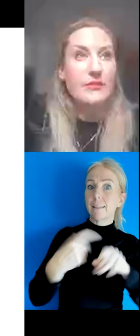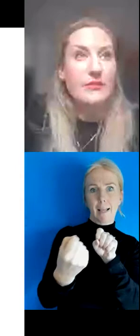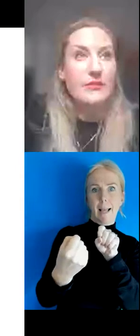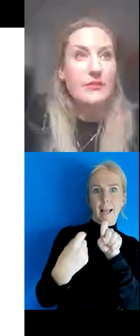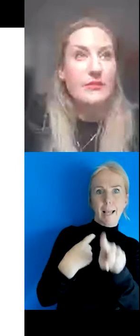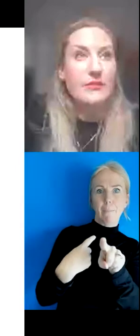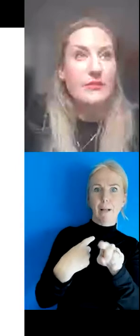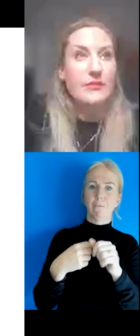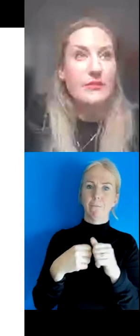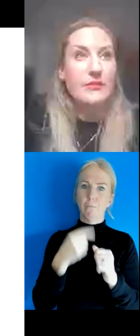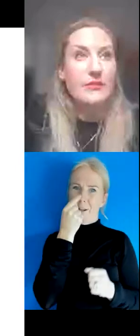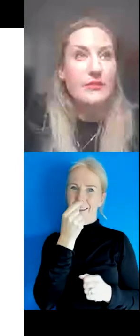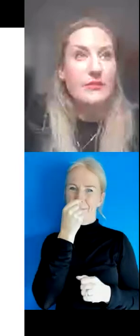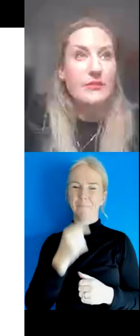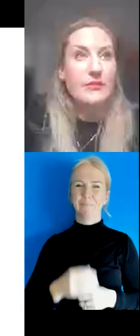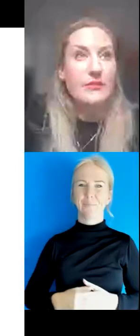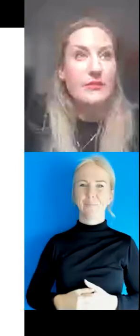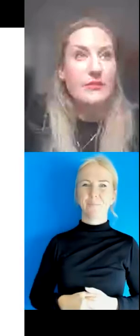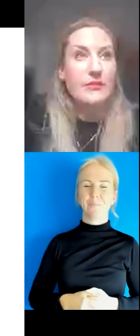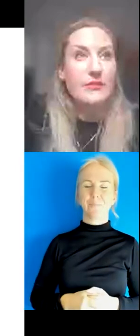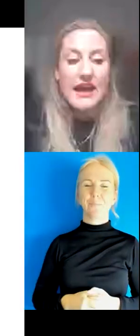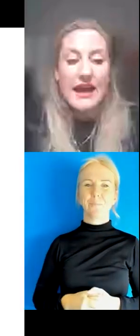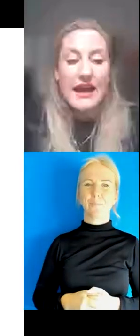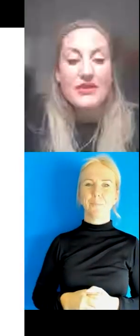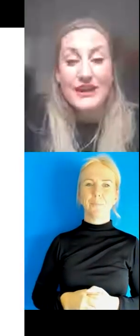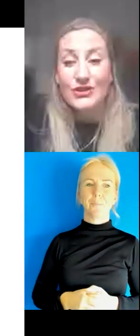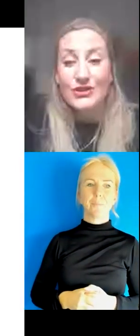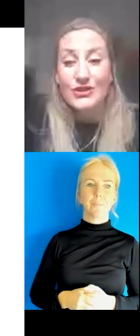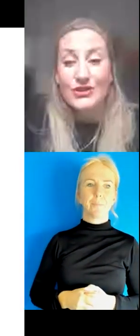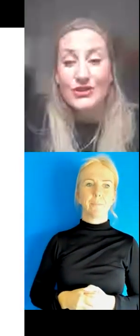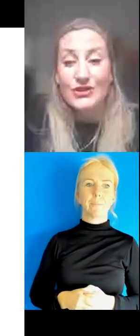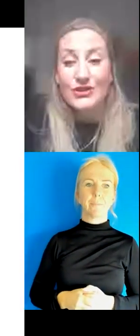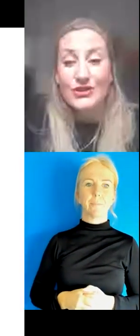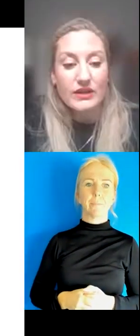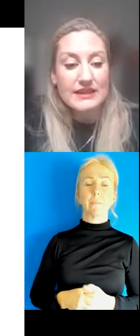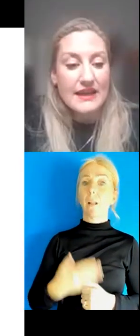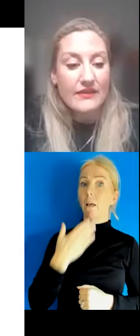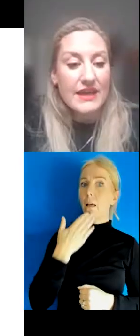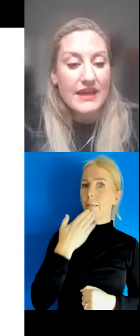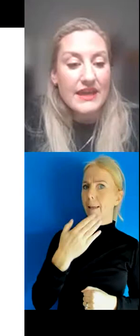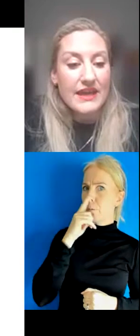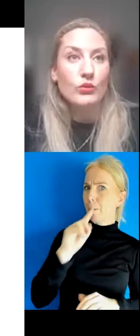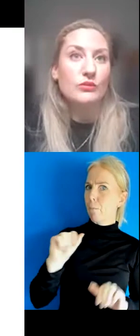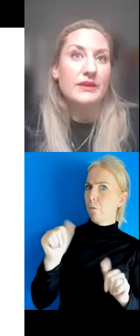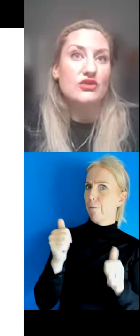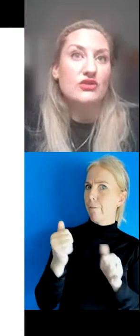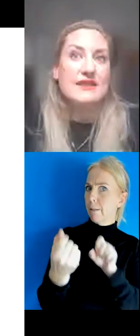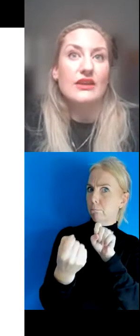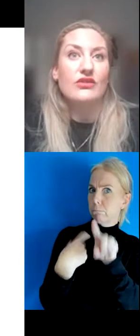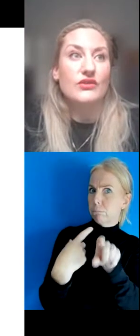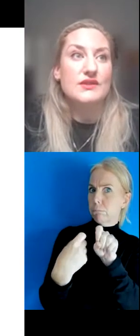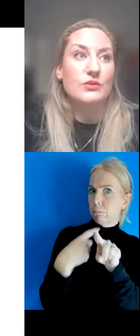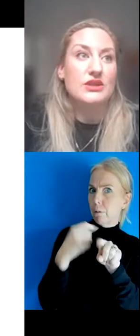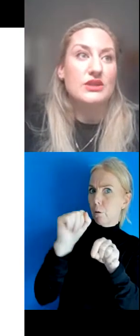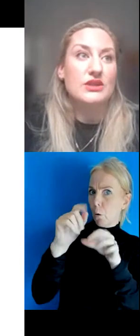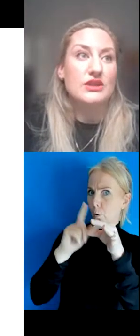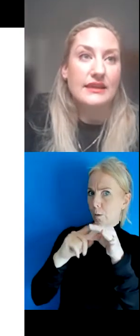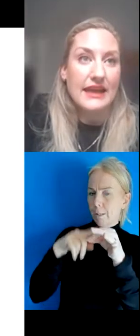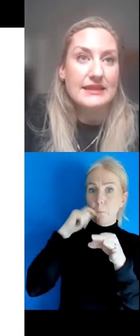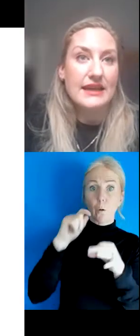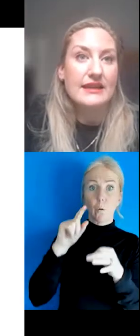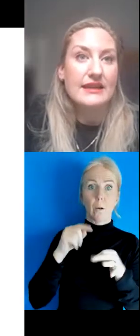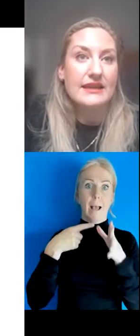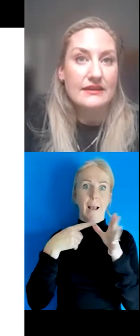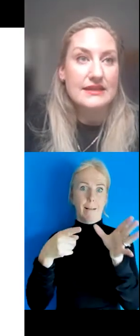the email address I just mentioned. Thank you to those who have already done that, and we'll be addressing those